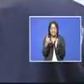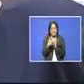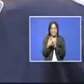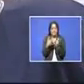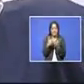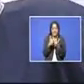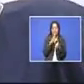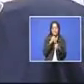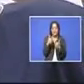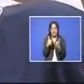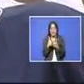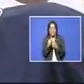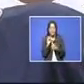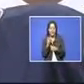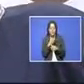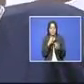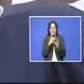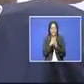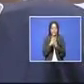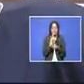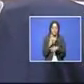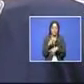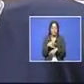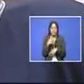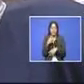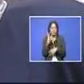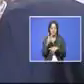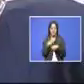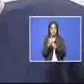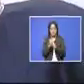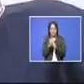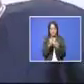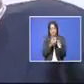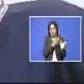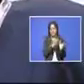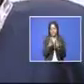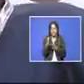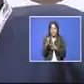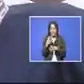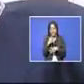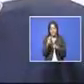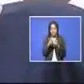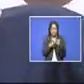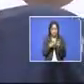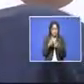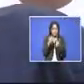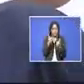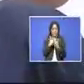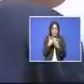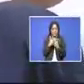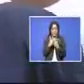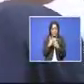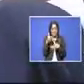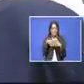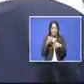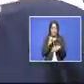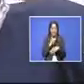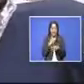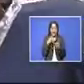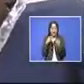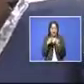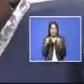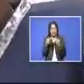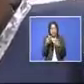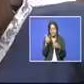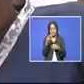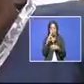defense, we felt like we really could have set the tone and, just basically control the game. And our offense, they was amazing too. So, at the end of the